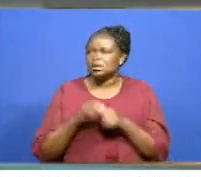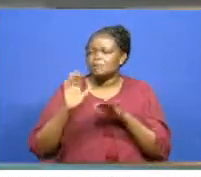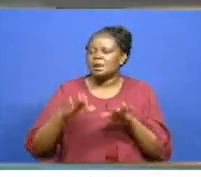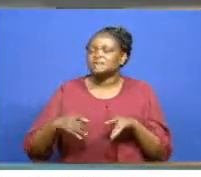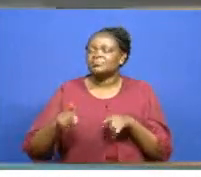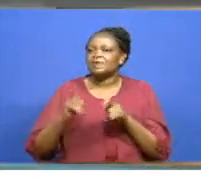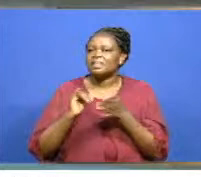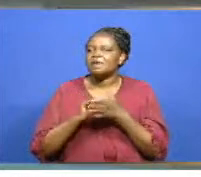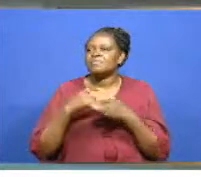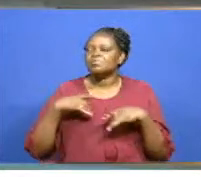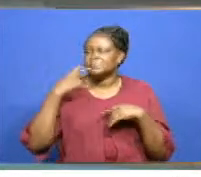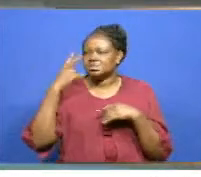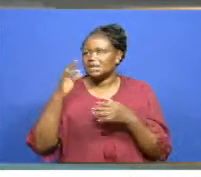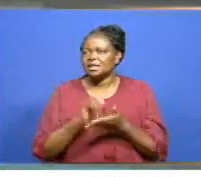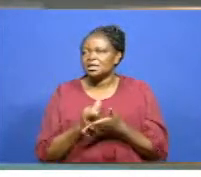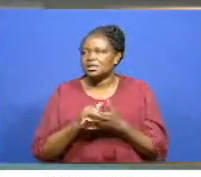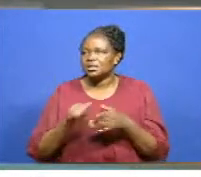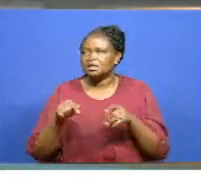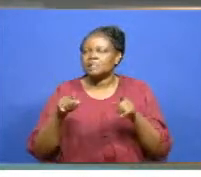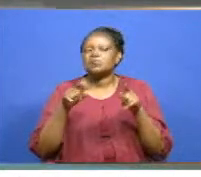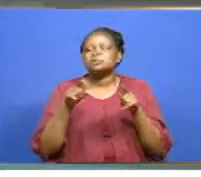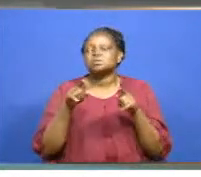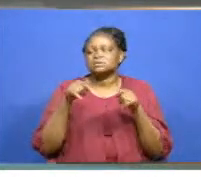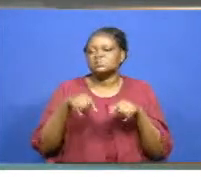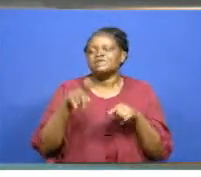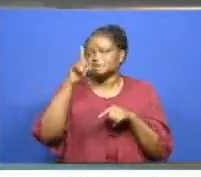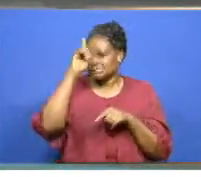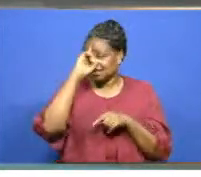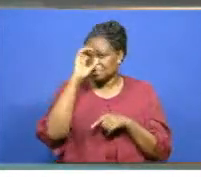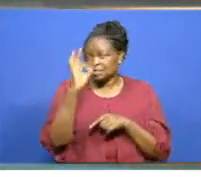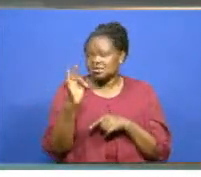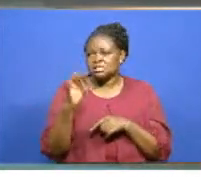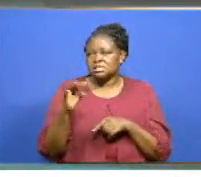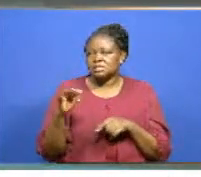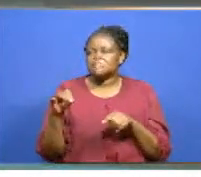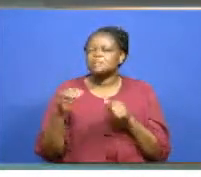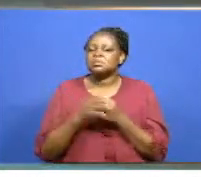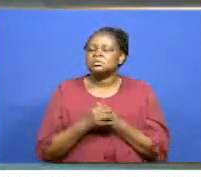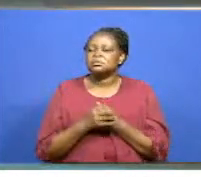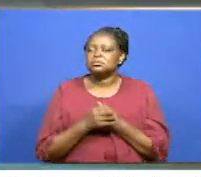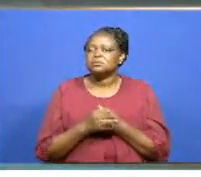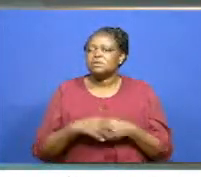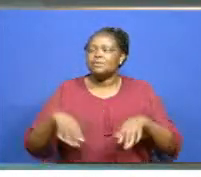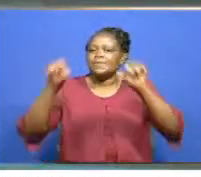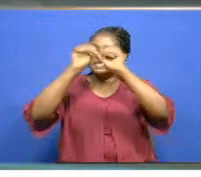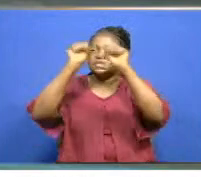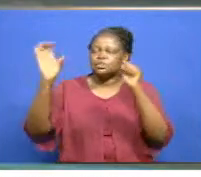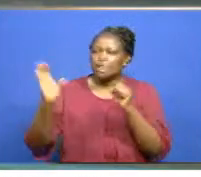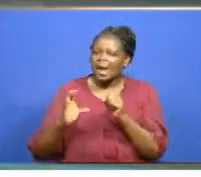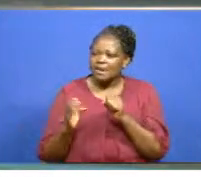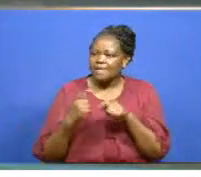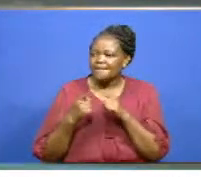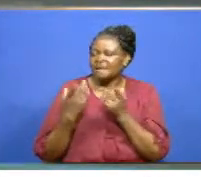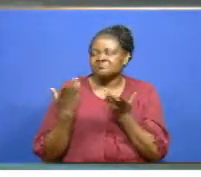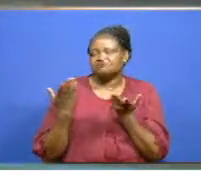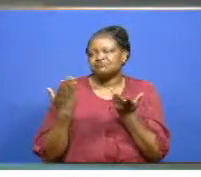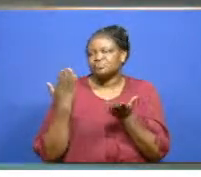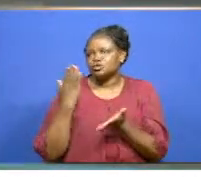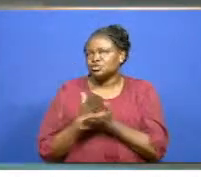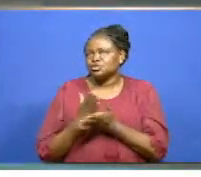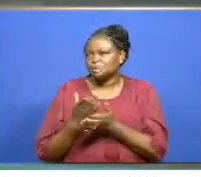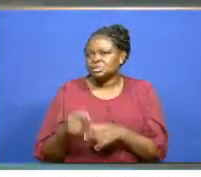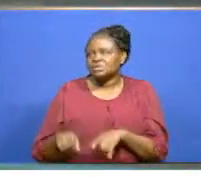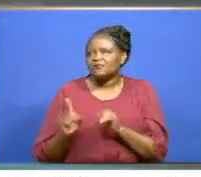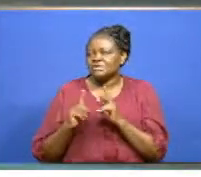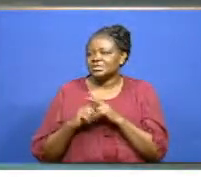that people can see him as a serious presidential contender. Well, because ideally he is